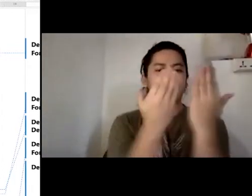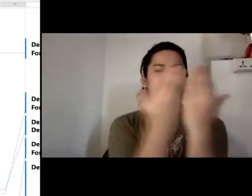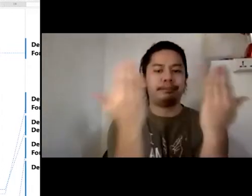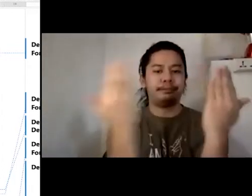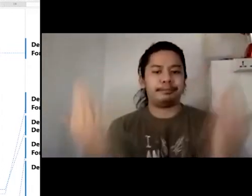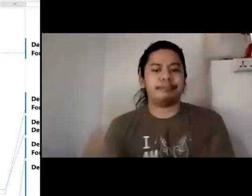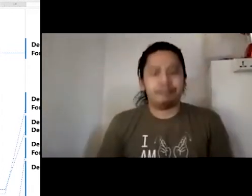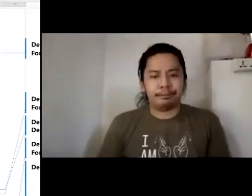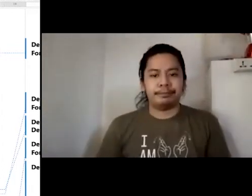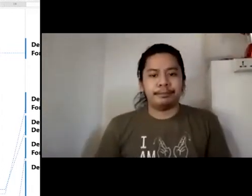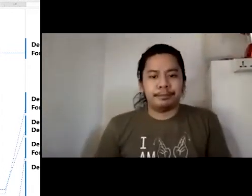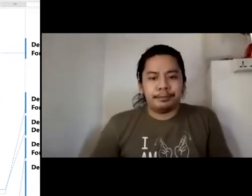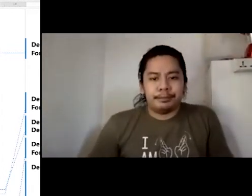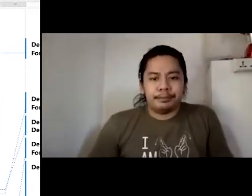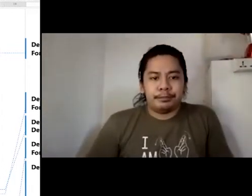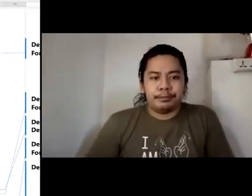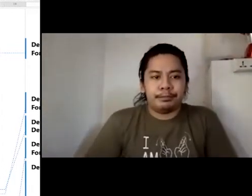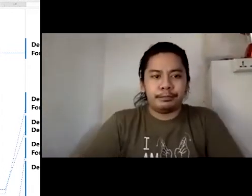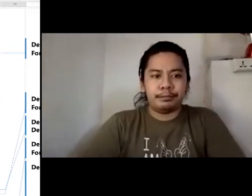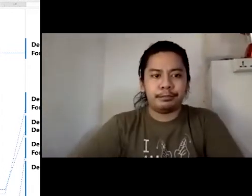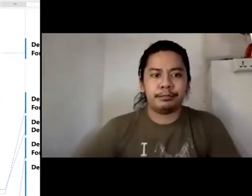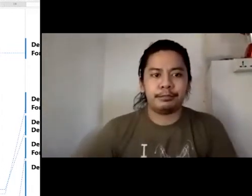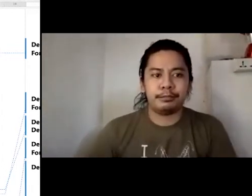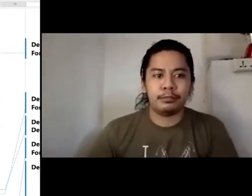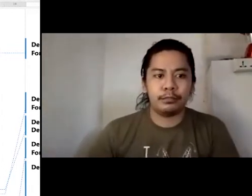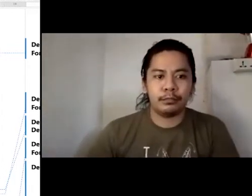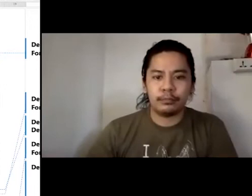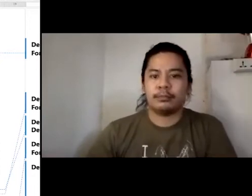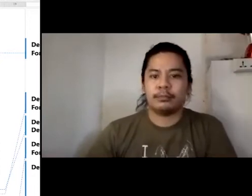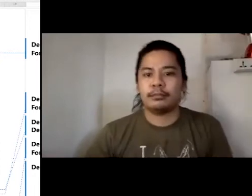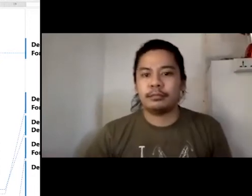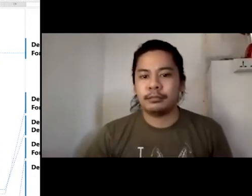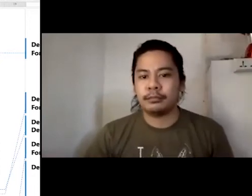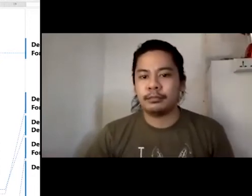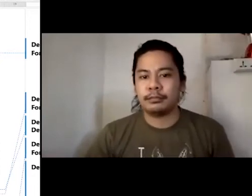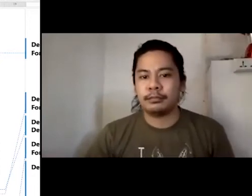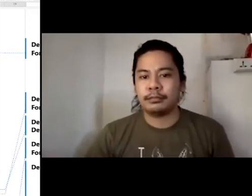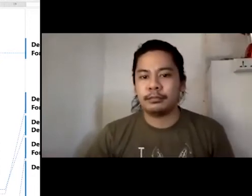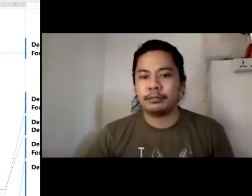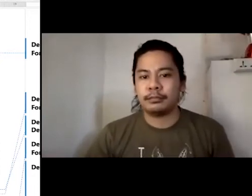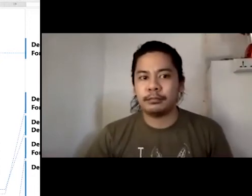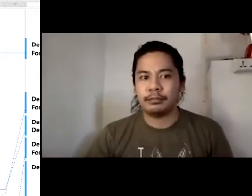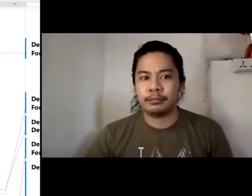We'll add plural Okay. as well.